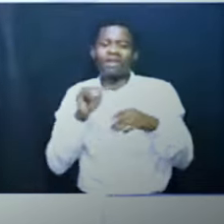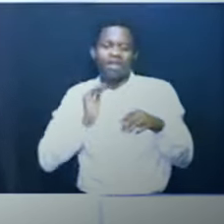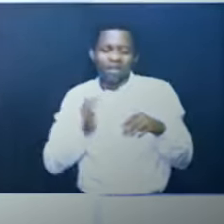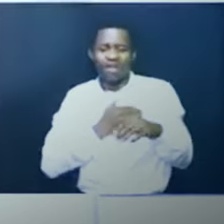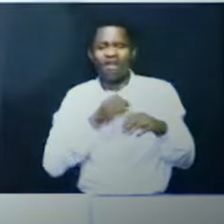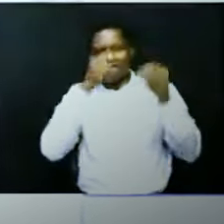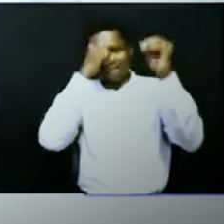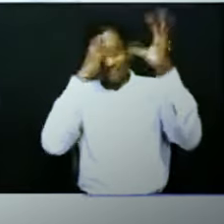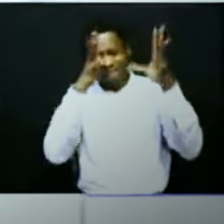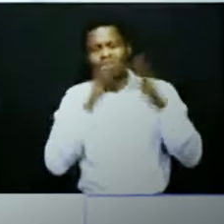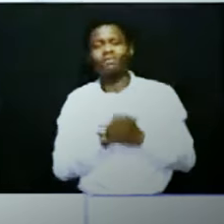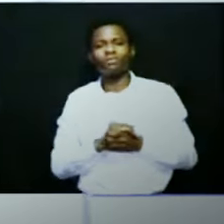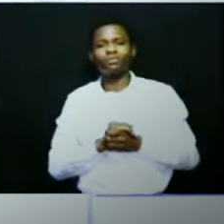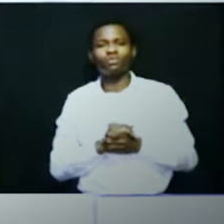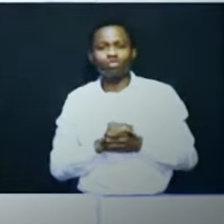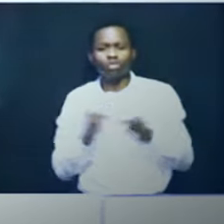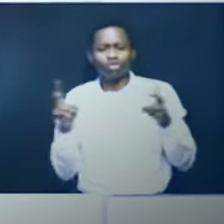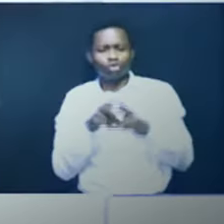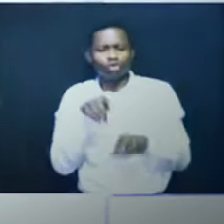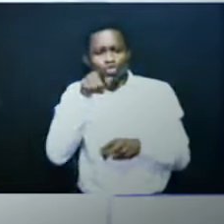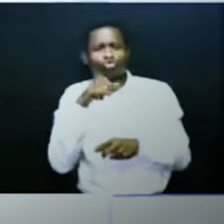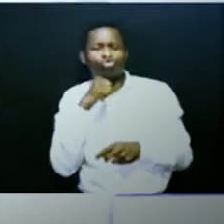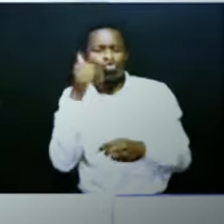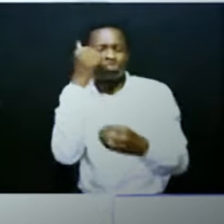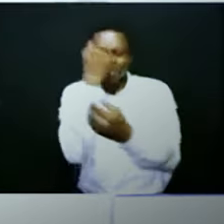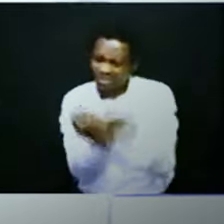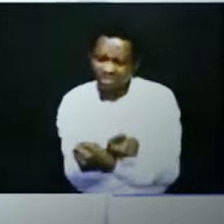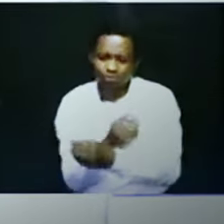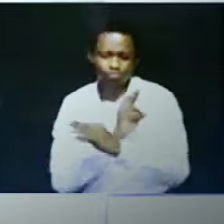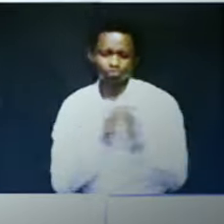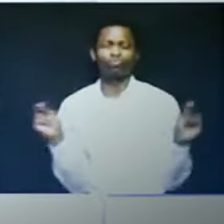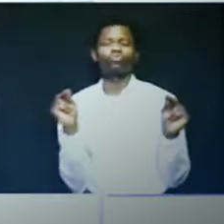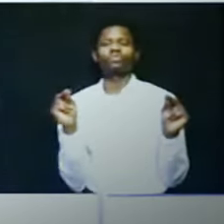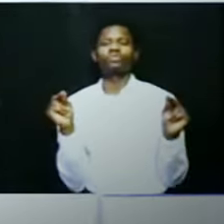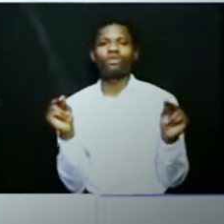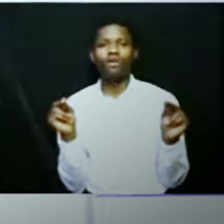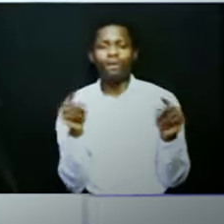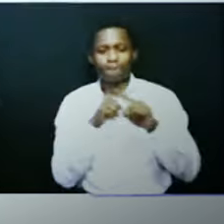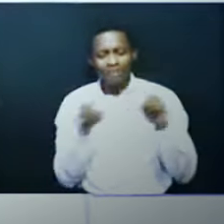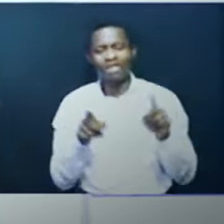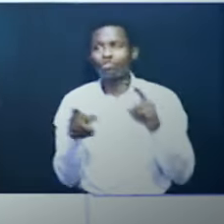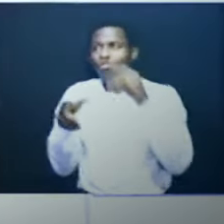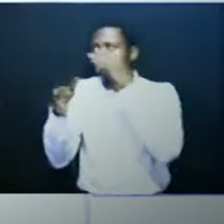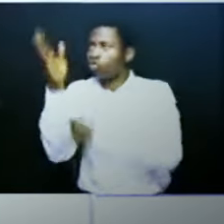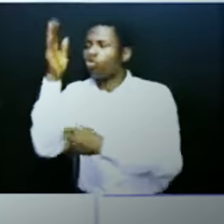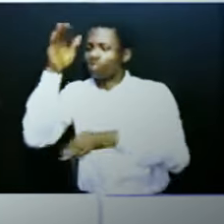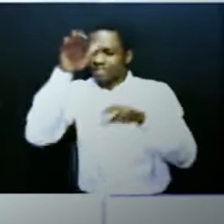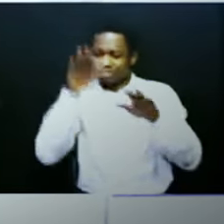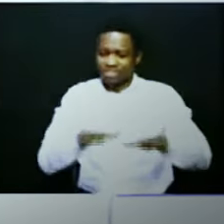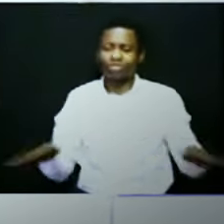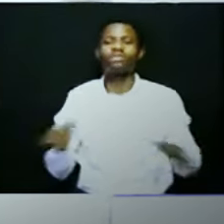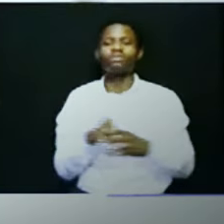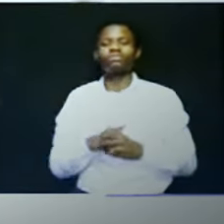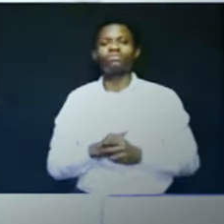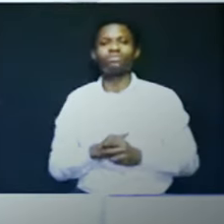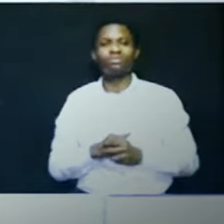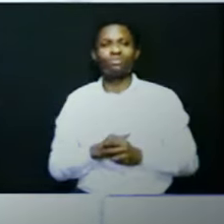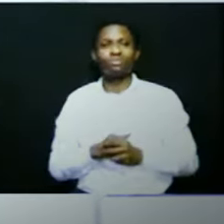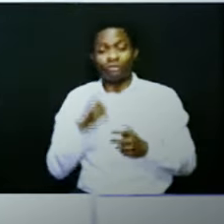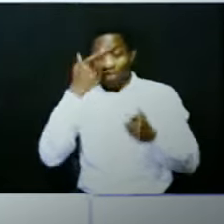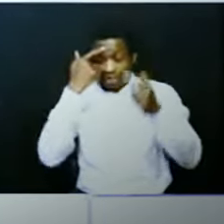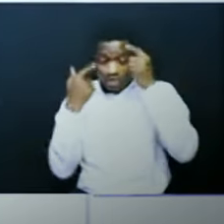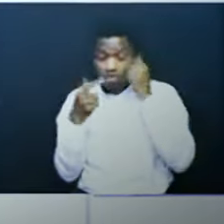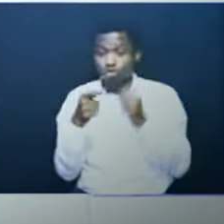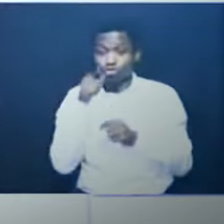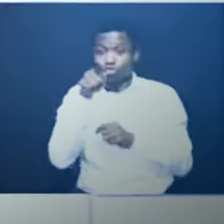Father. So you are no longer a slave, but God's child. And since you